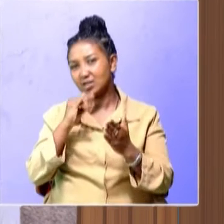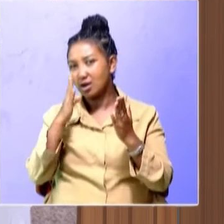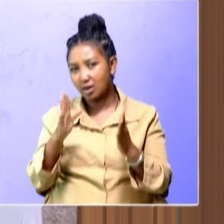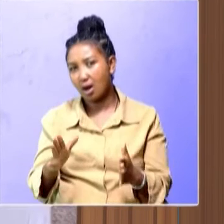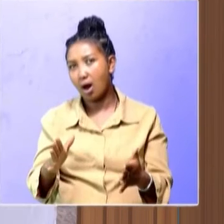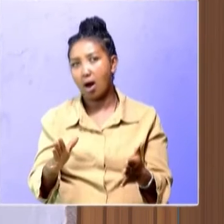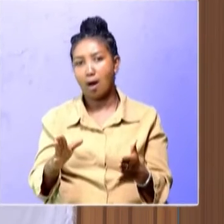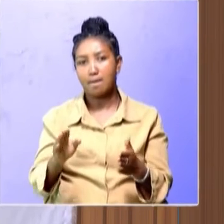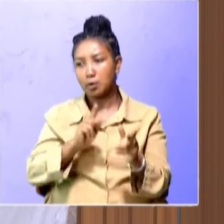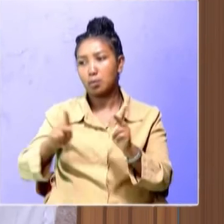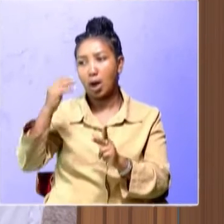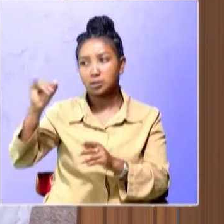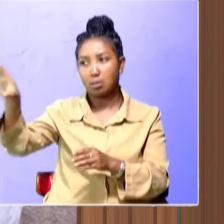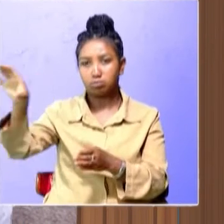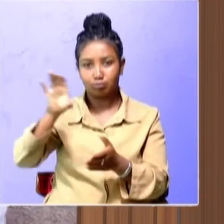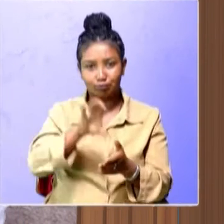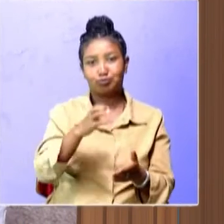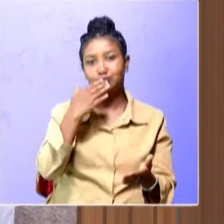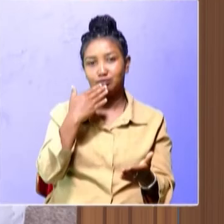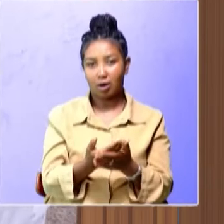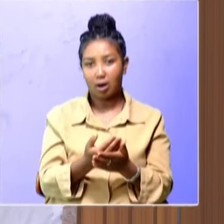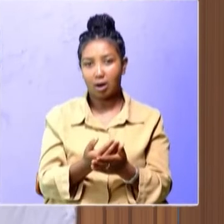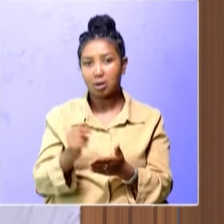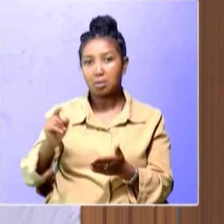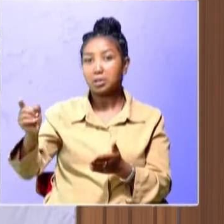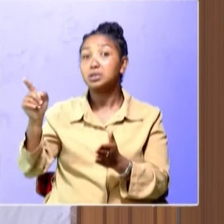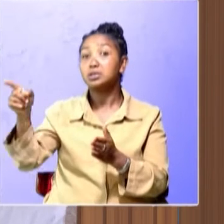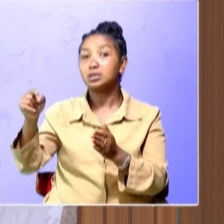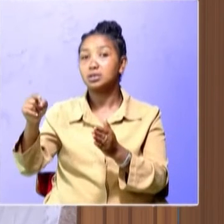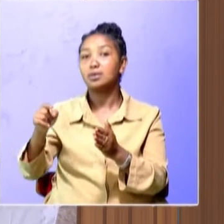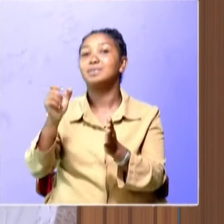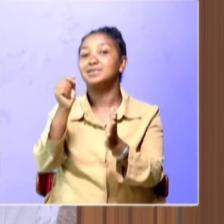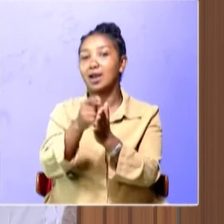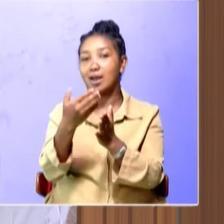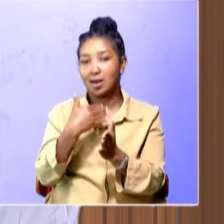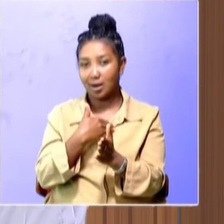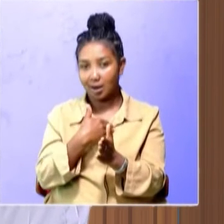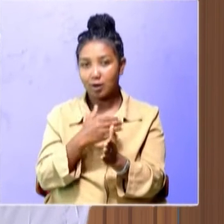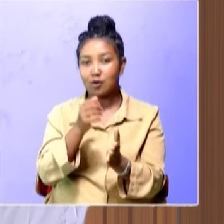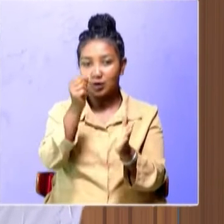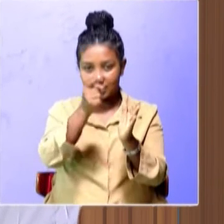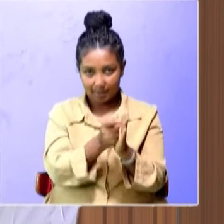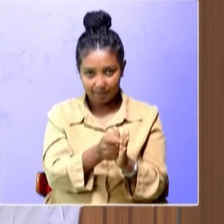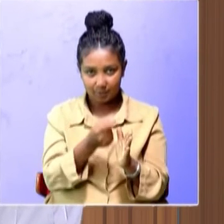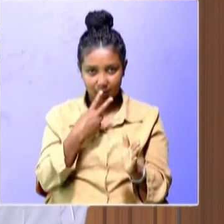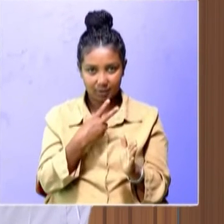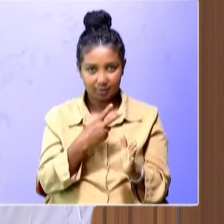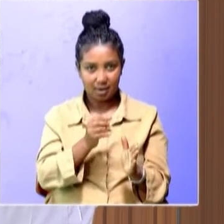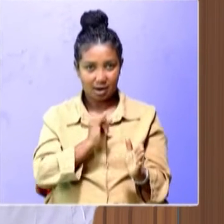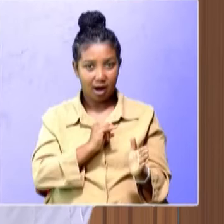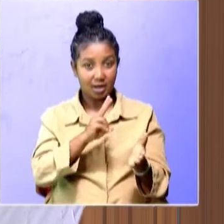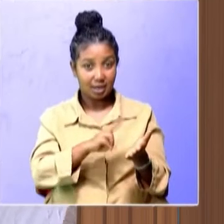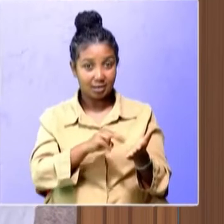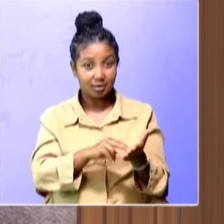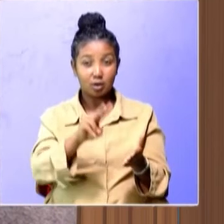people. All right? So, in this short paragraph, we are having what? Example. For example, look, I